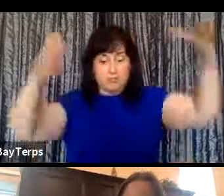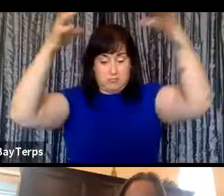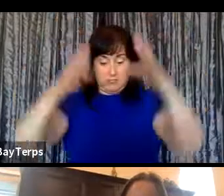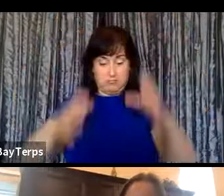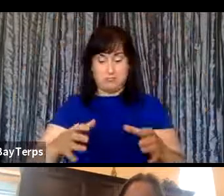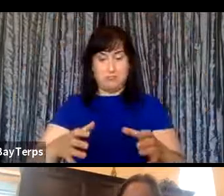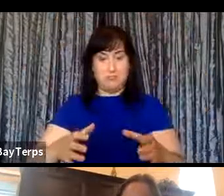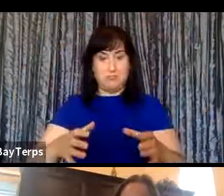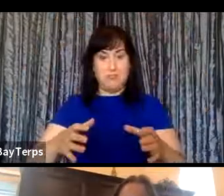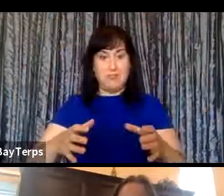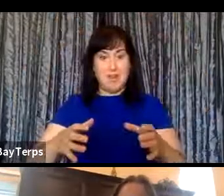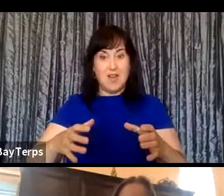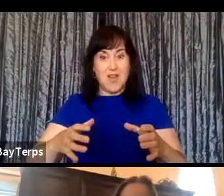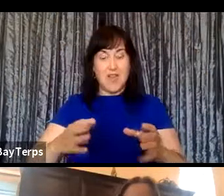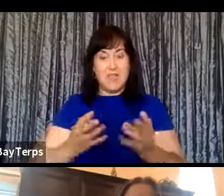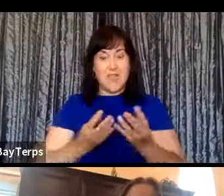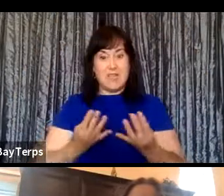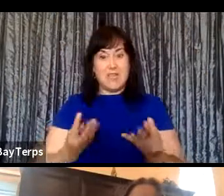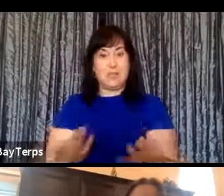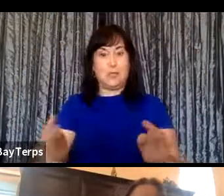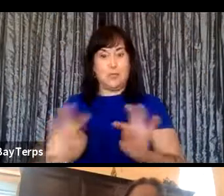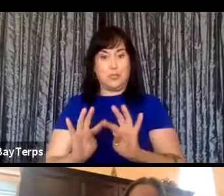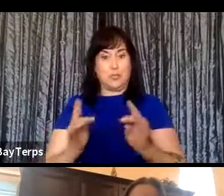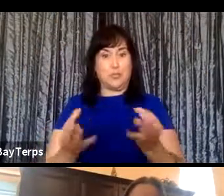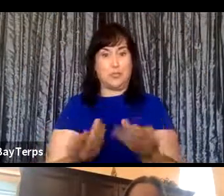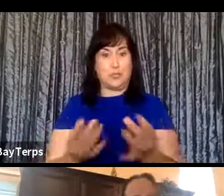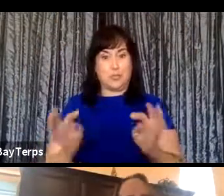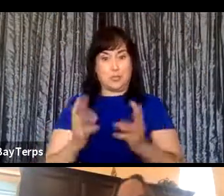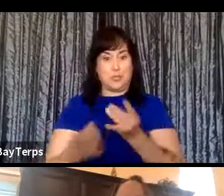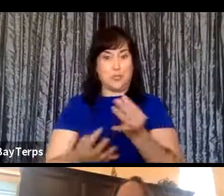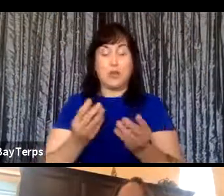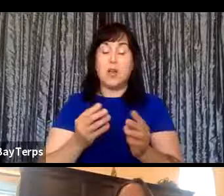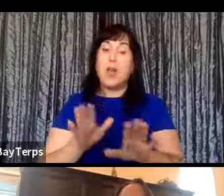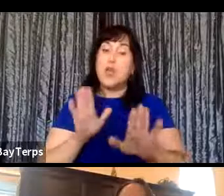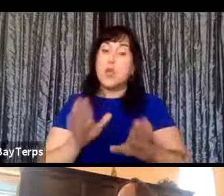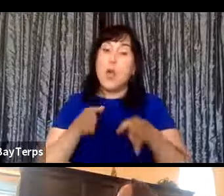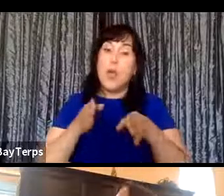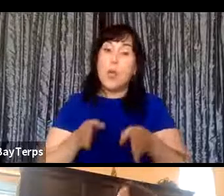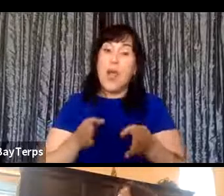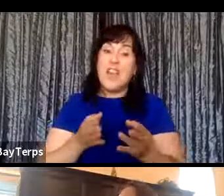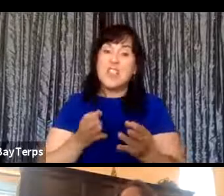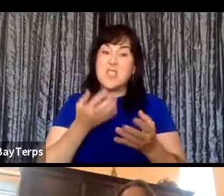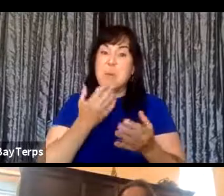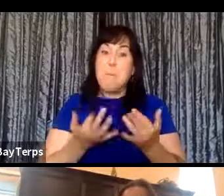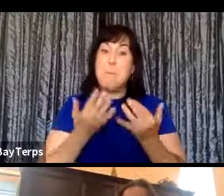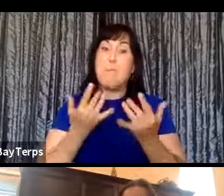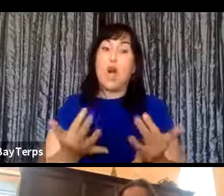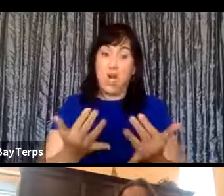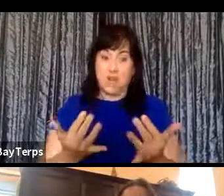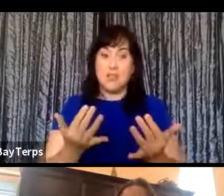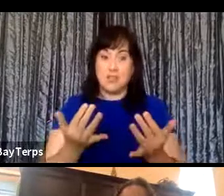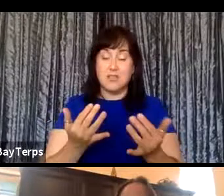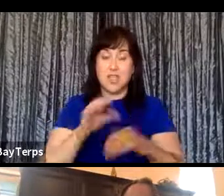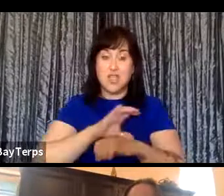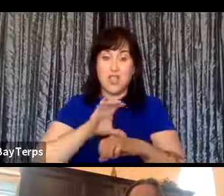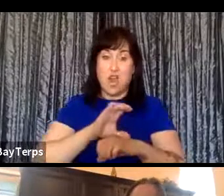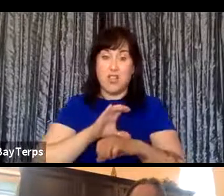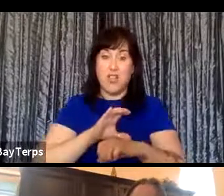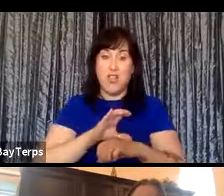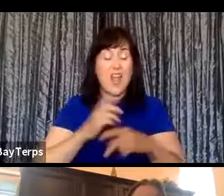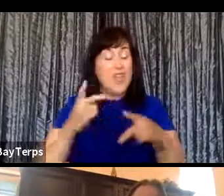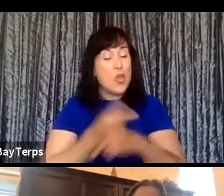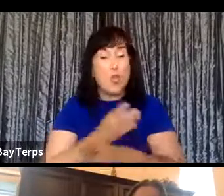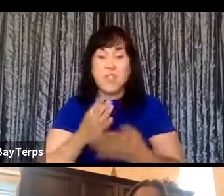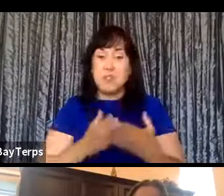indirect heat melts the chocolate. It's a great way to burn chocolate. And you know what's really bad about burnt chocolate? Litigation. Trust